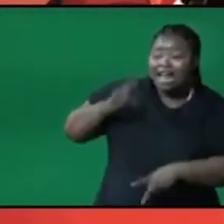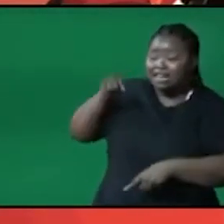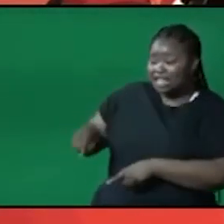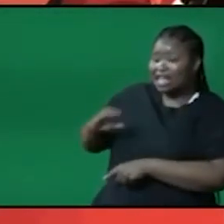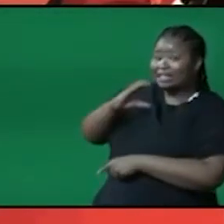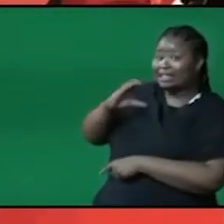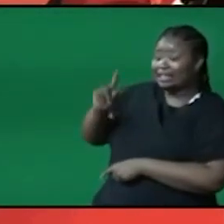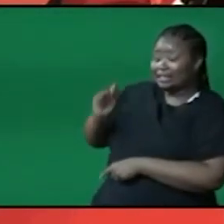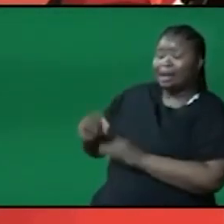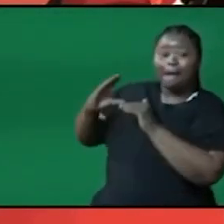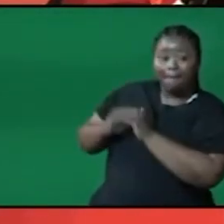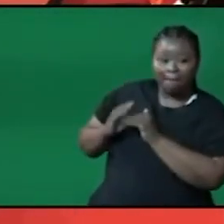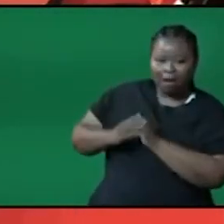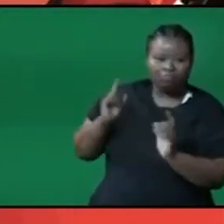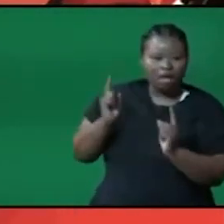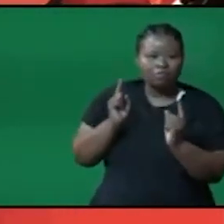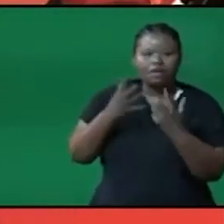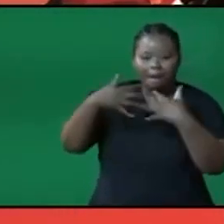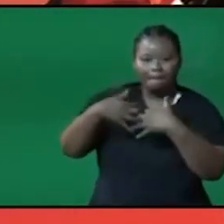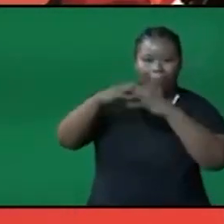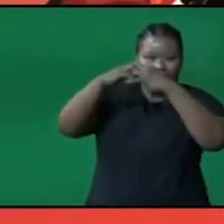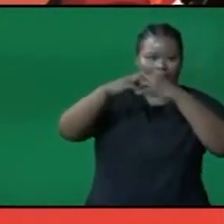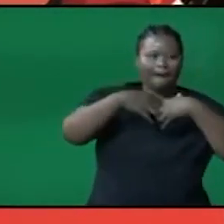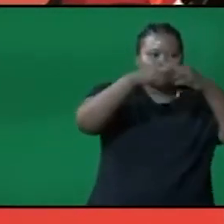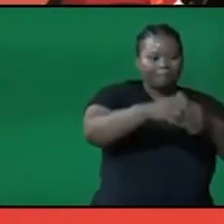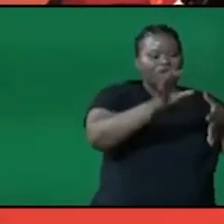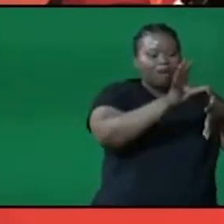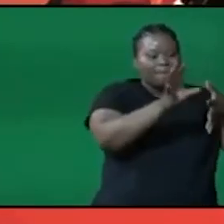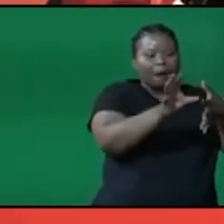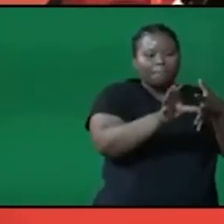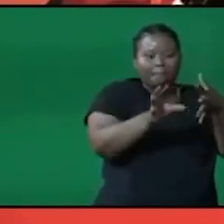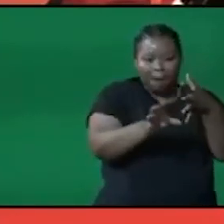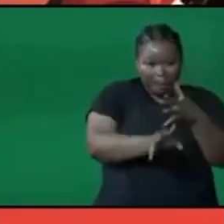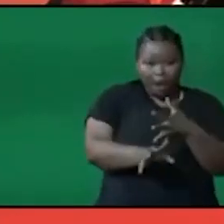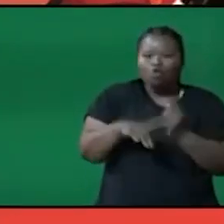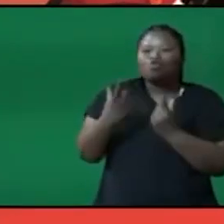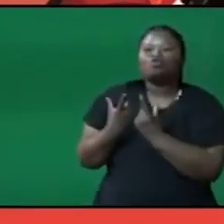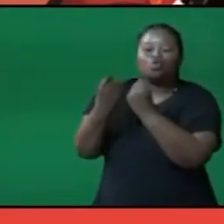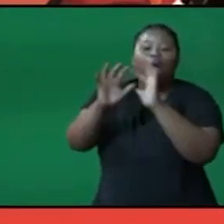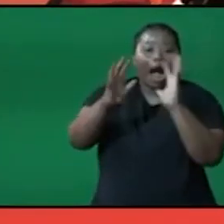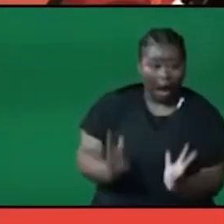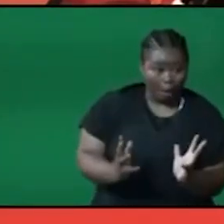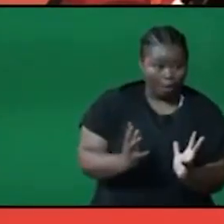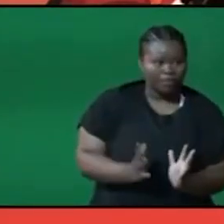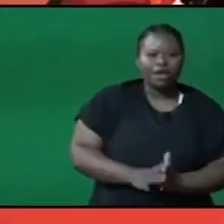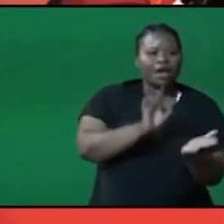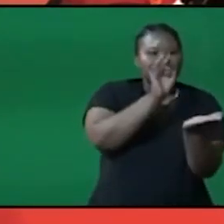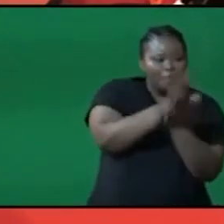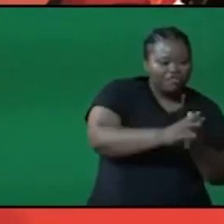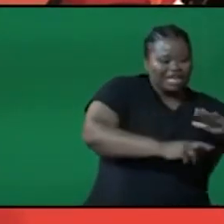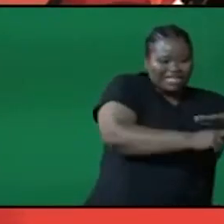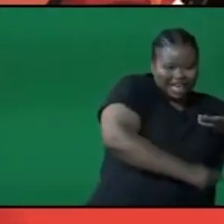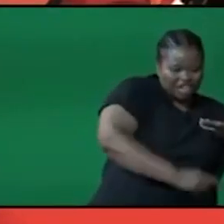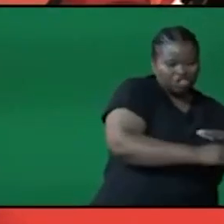has met and developed guidelines on how we are going to go about removing regions